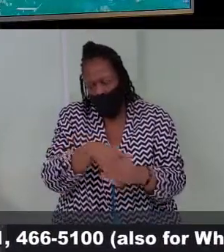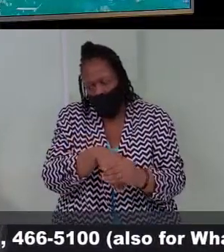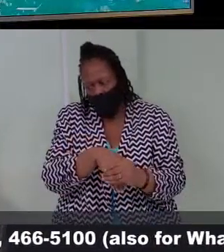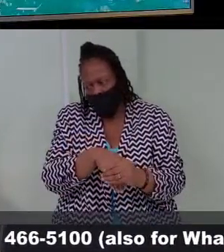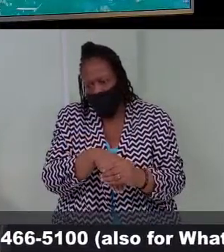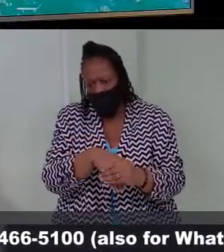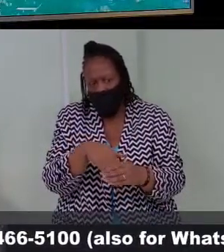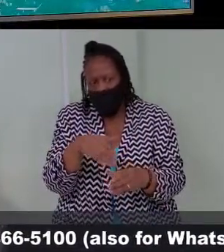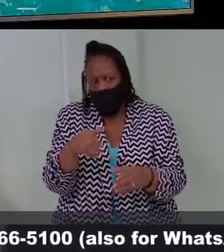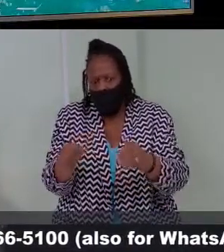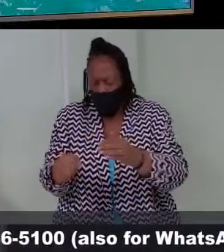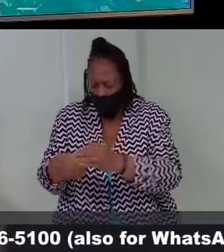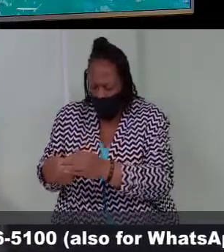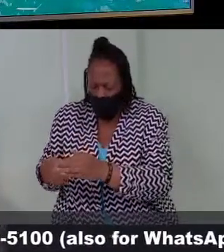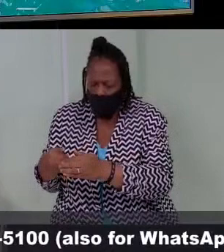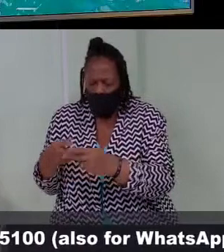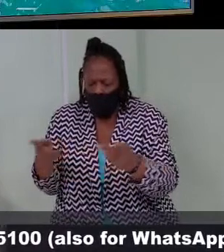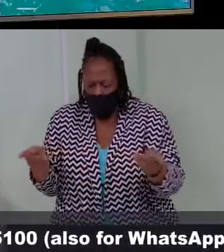Mr.